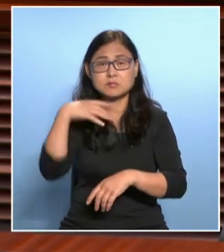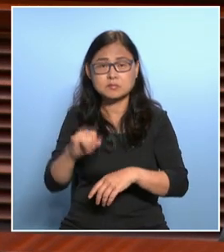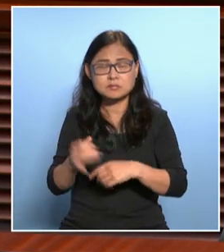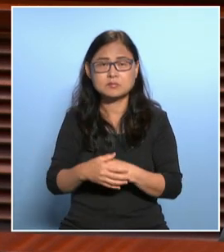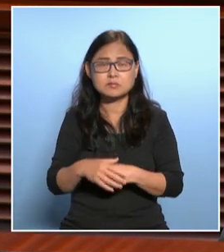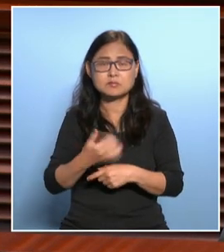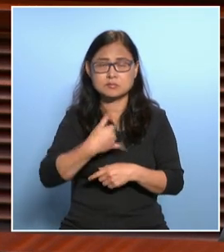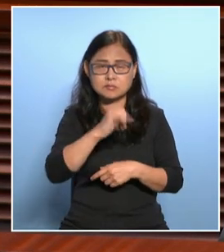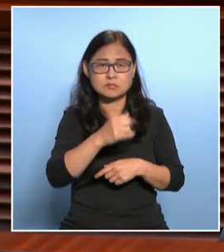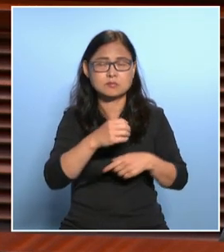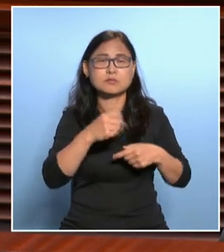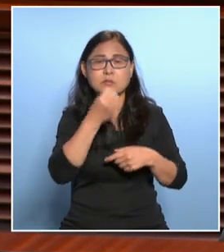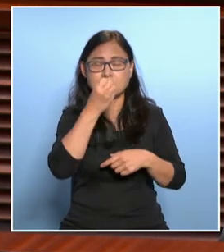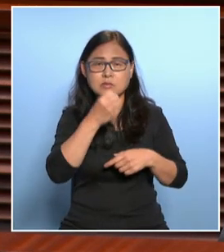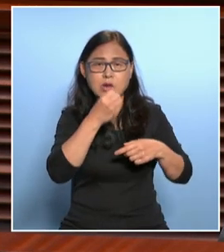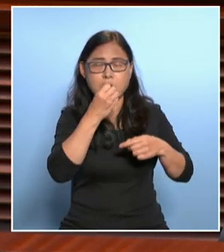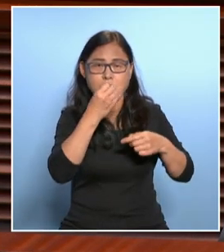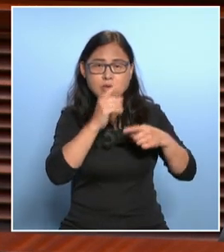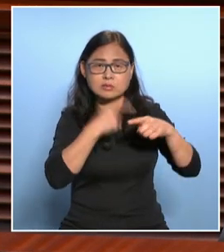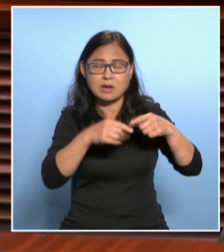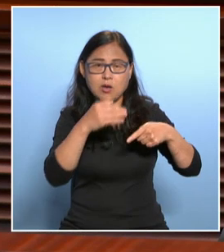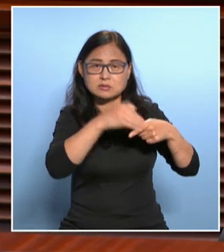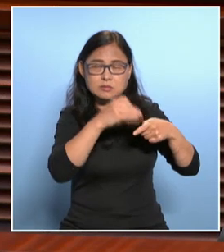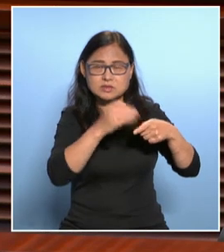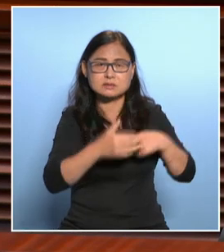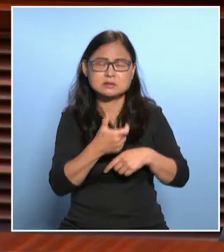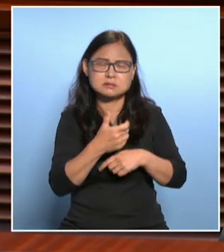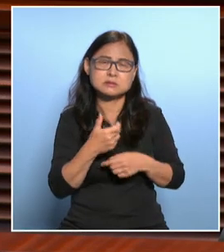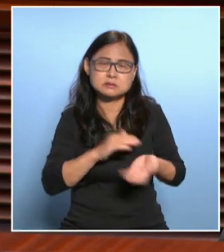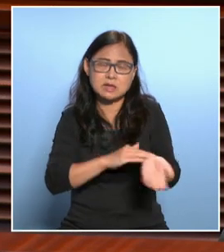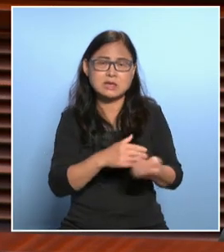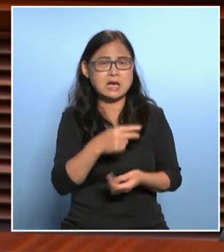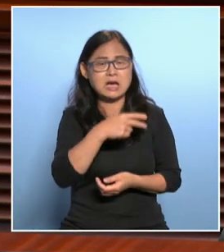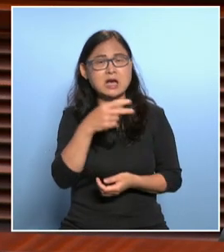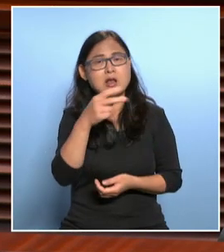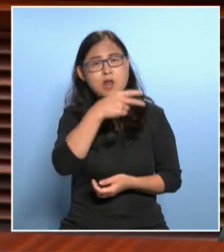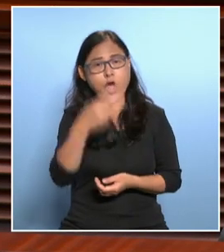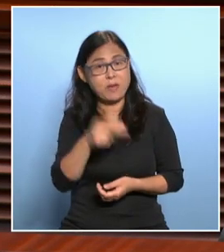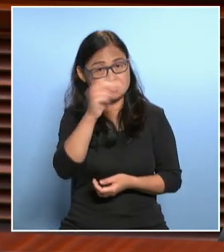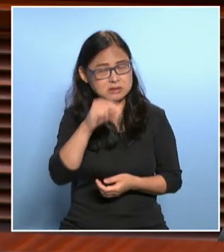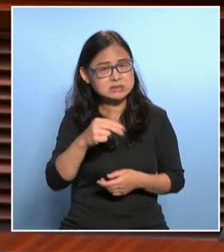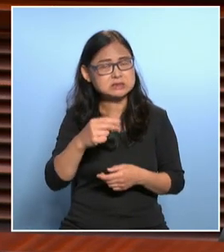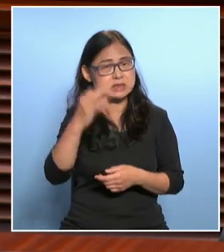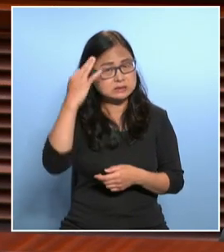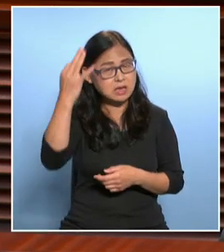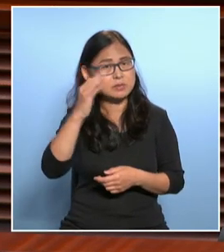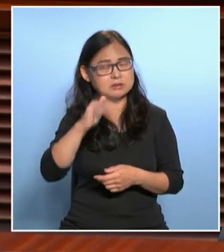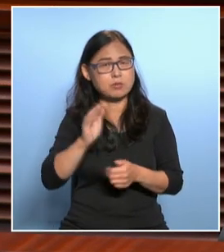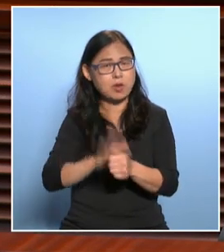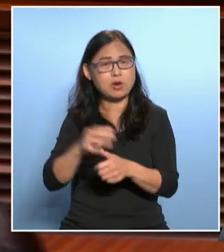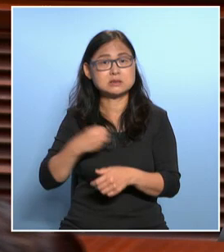consultation. Many patients who couldn't afford to wait went